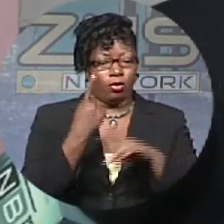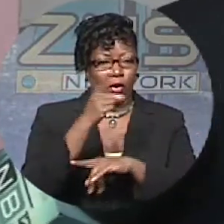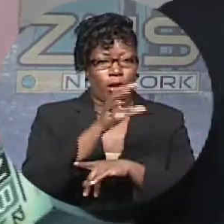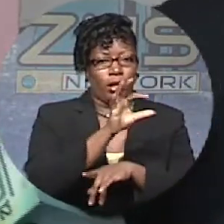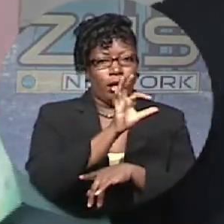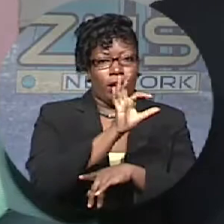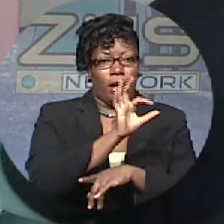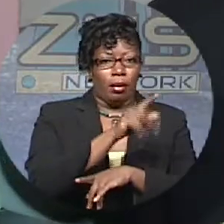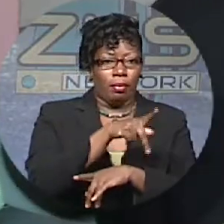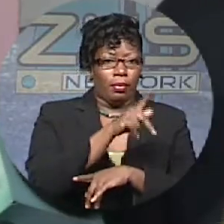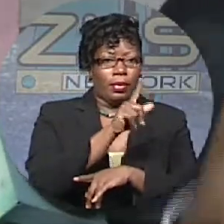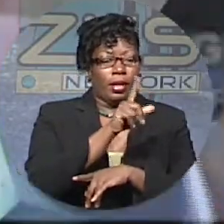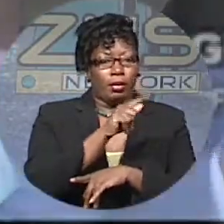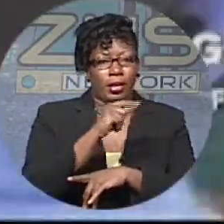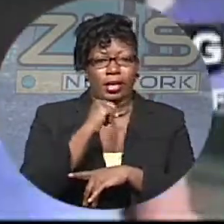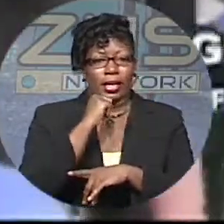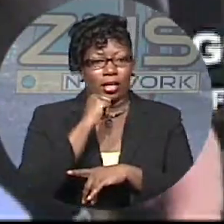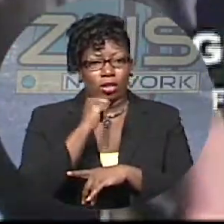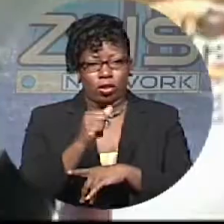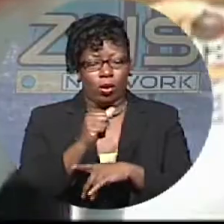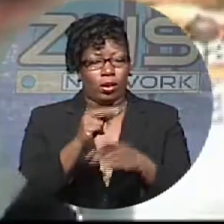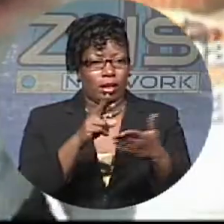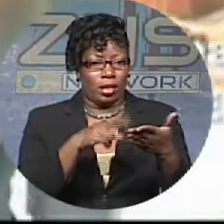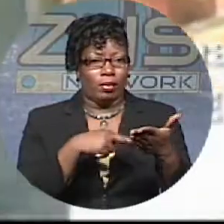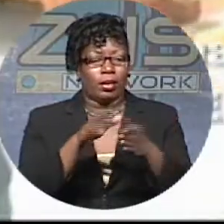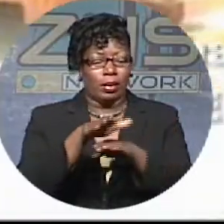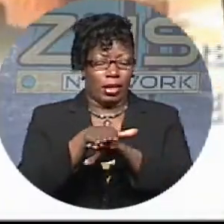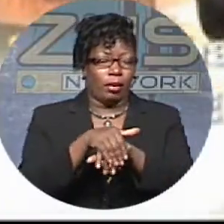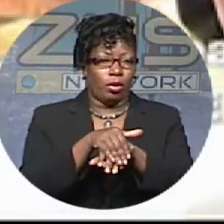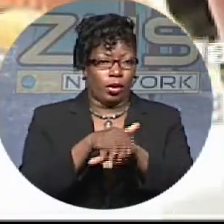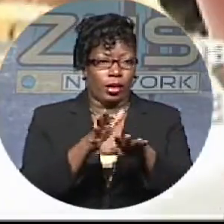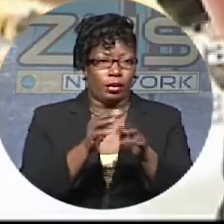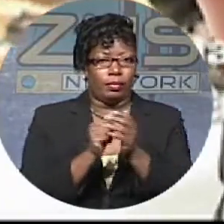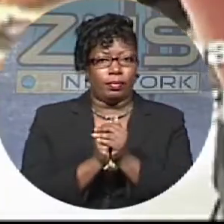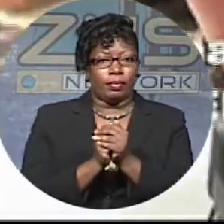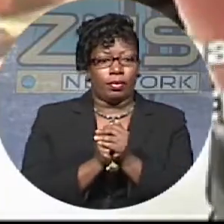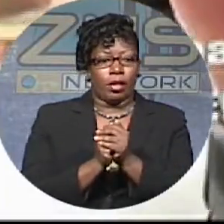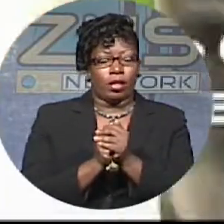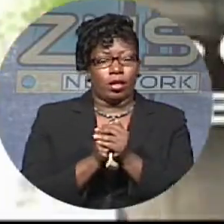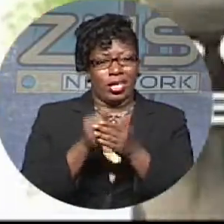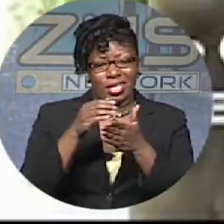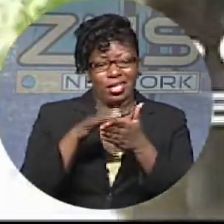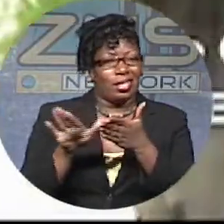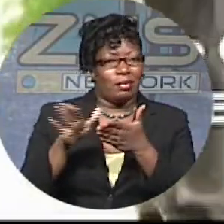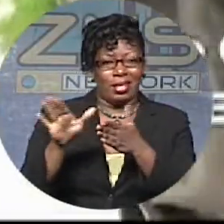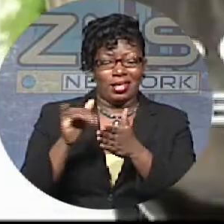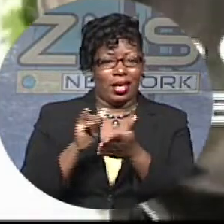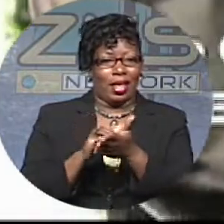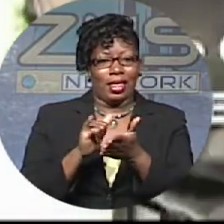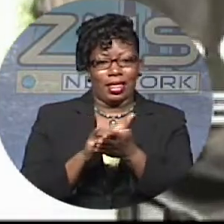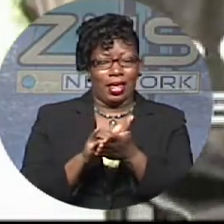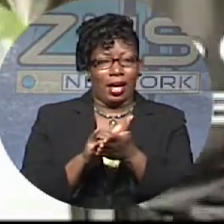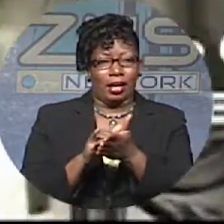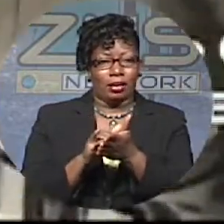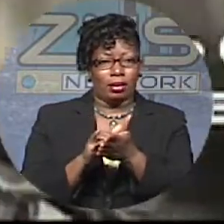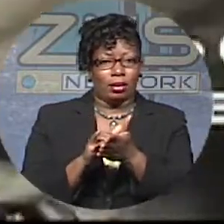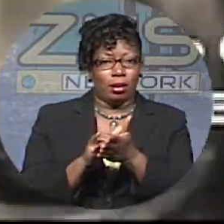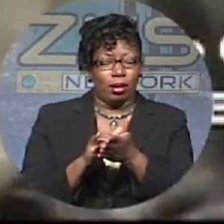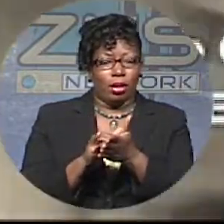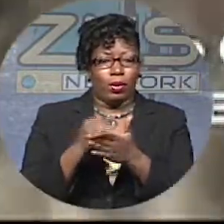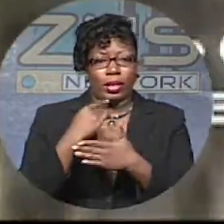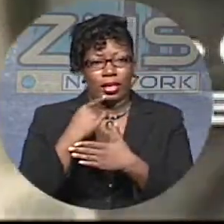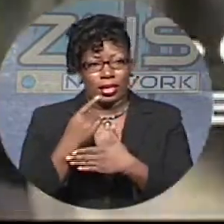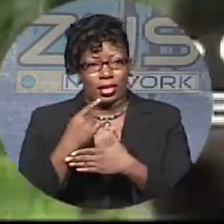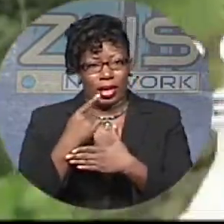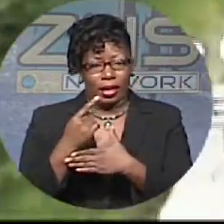is hypocritical. Now, the minister dismissed the idea that Mr. Nygaard may have some influence over the Progressive Liberal